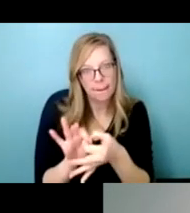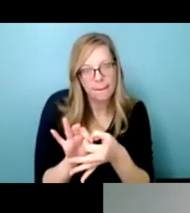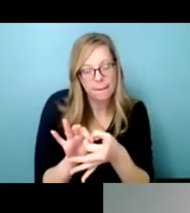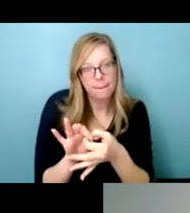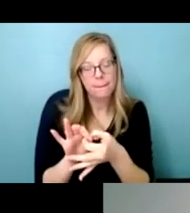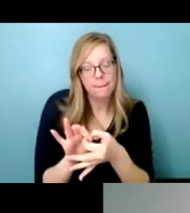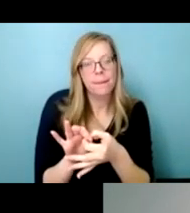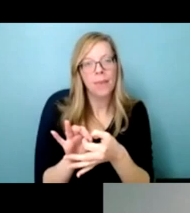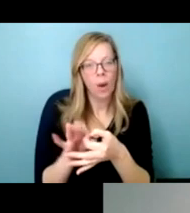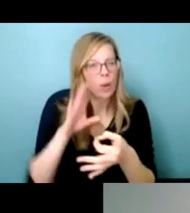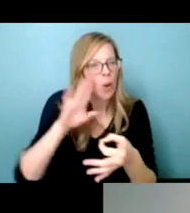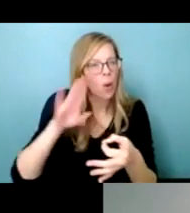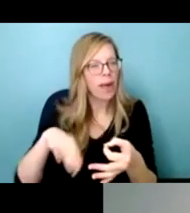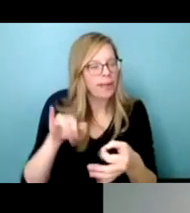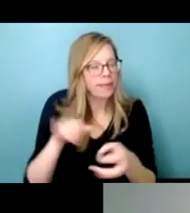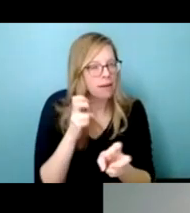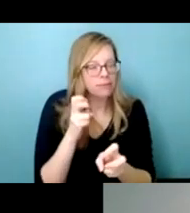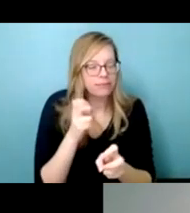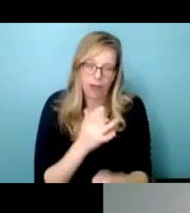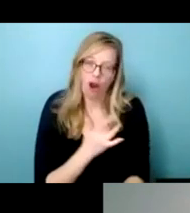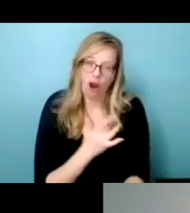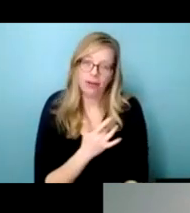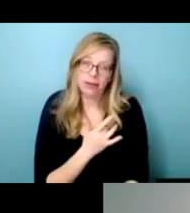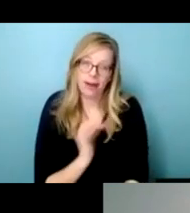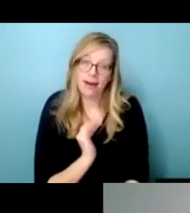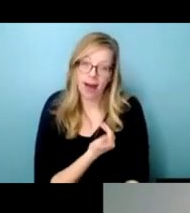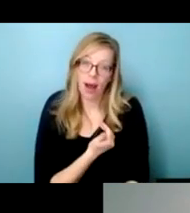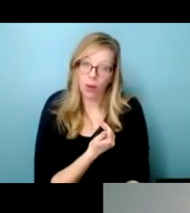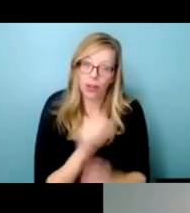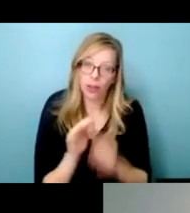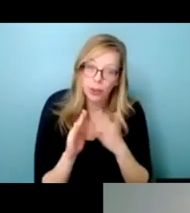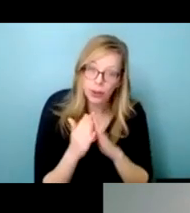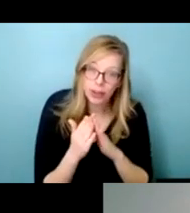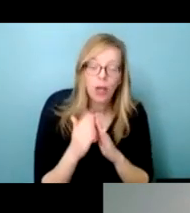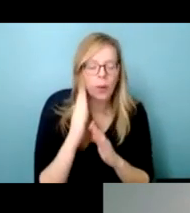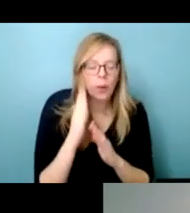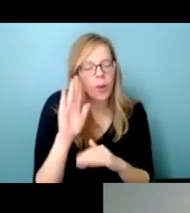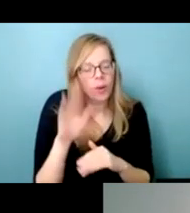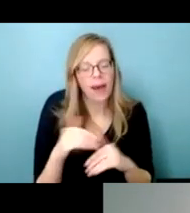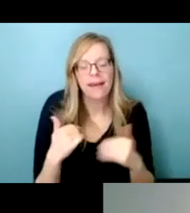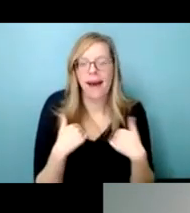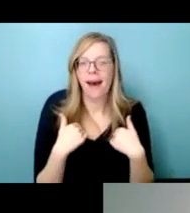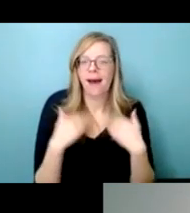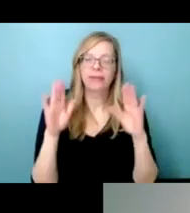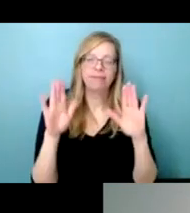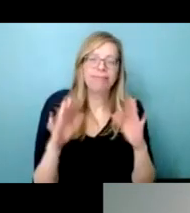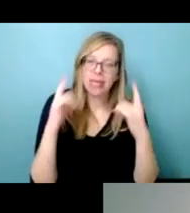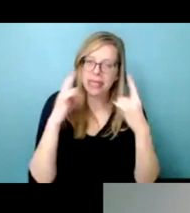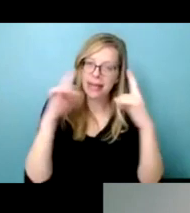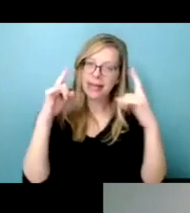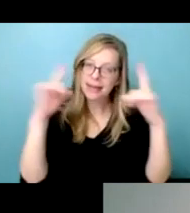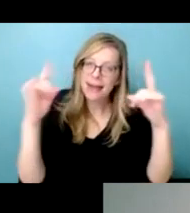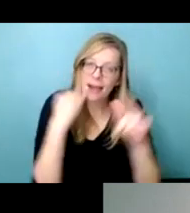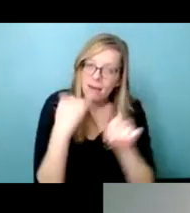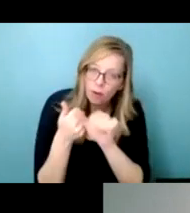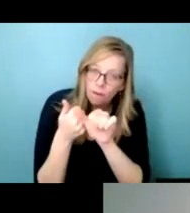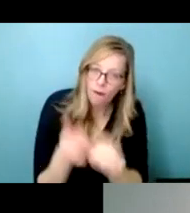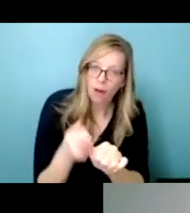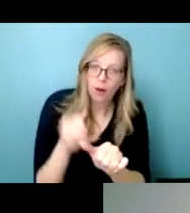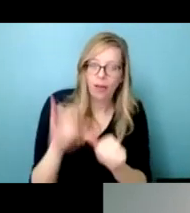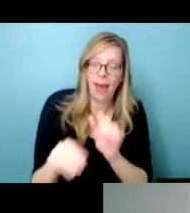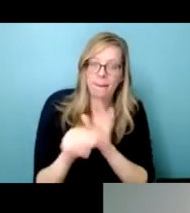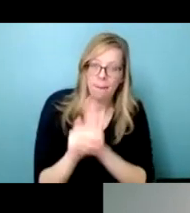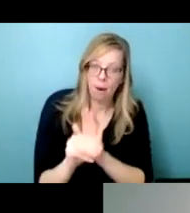like we know, right, that is the heart of our communities, and we know that there's great success when we follow that model. Michael, can you tell us a little bit